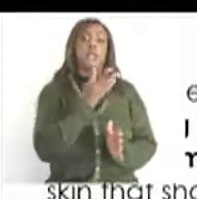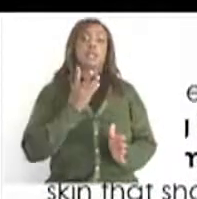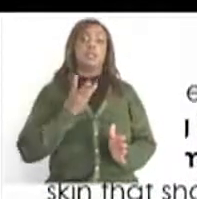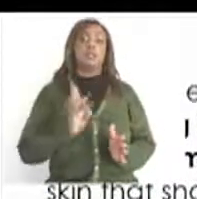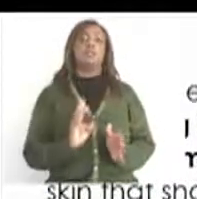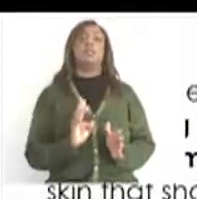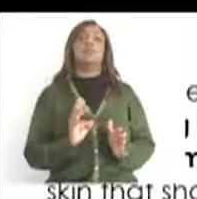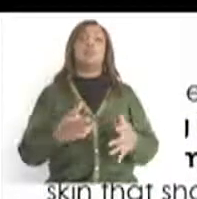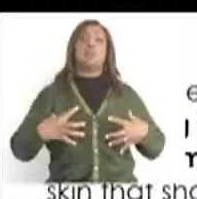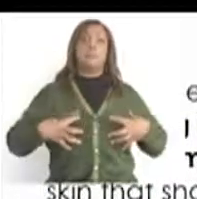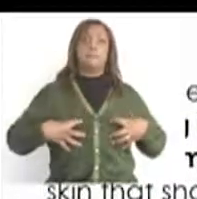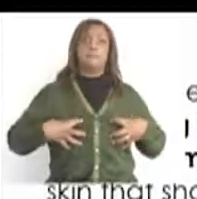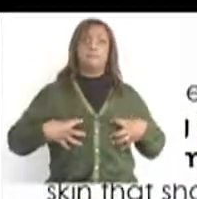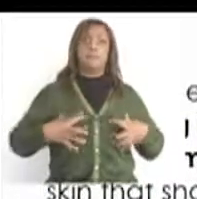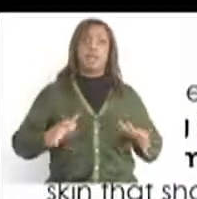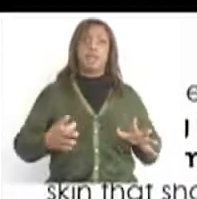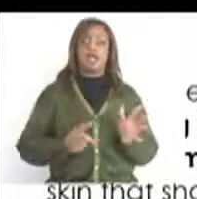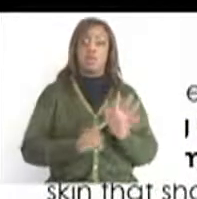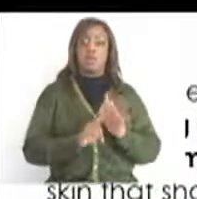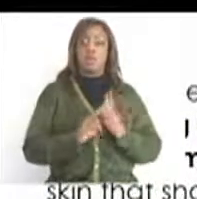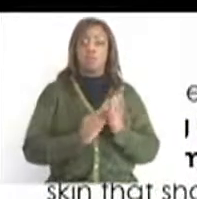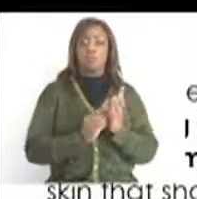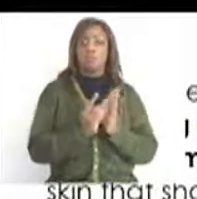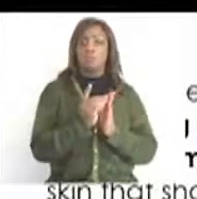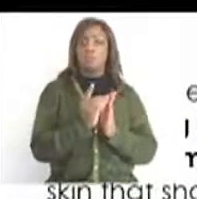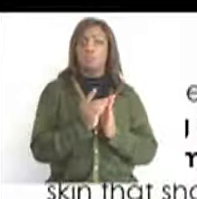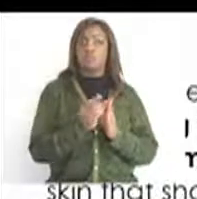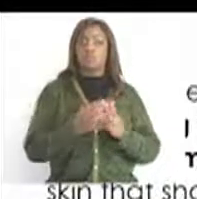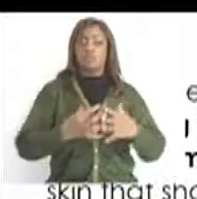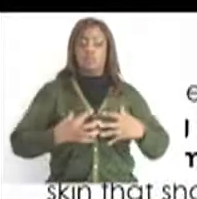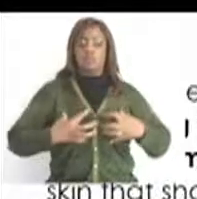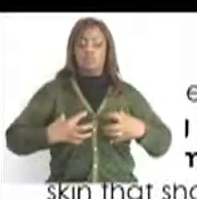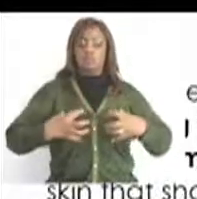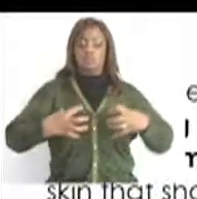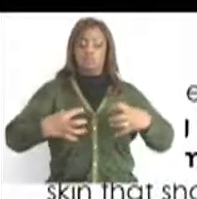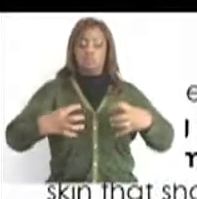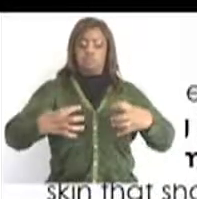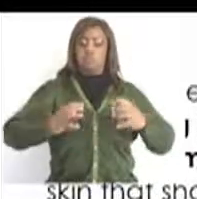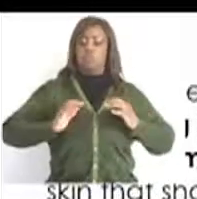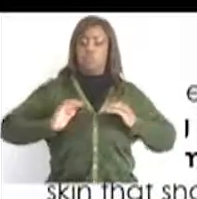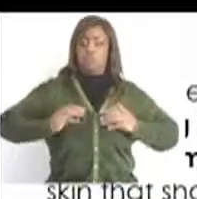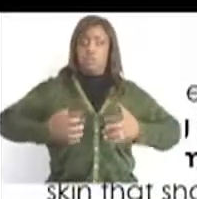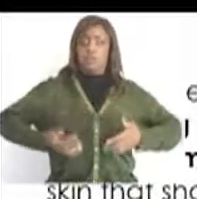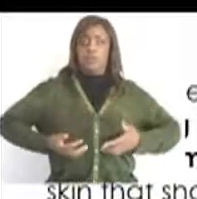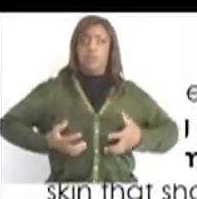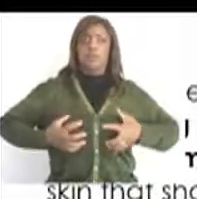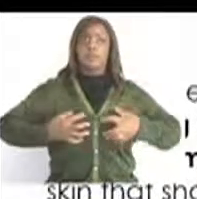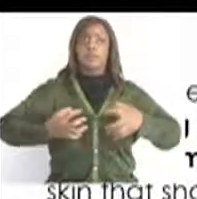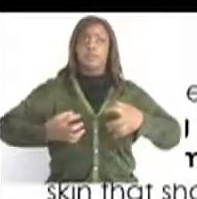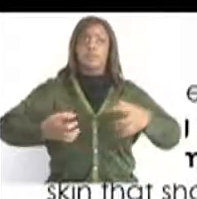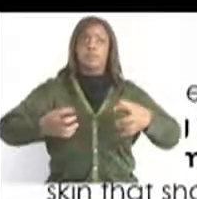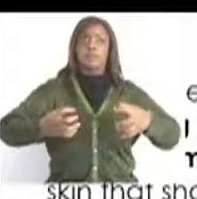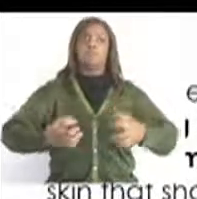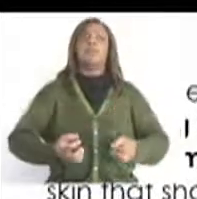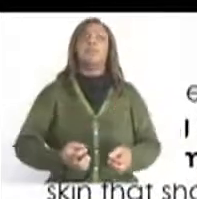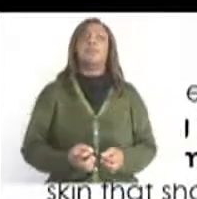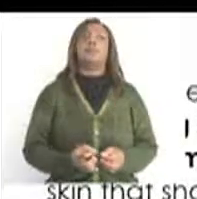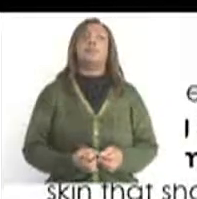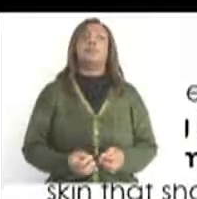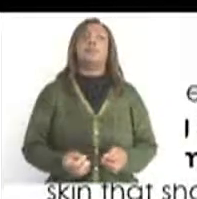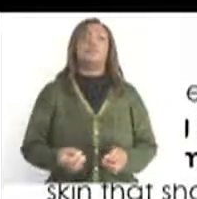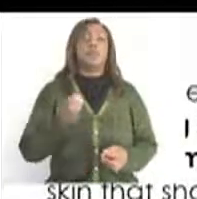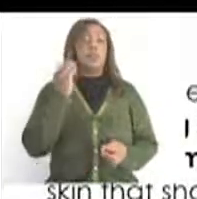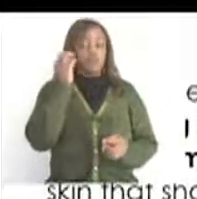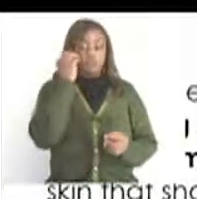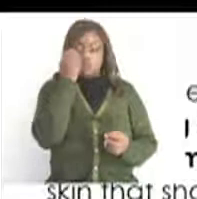Breast develops and increase in size. Sweating increases. Acne and pimples.